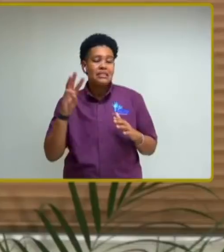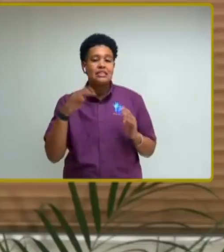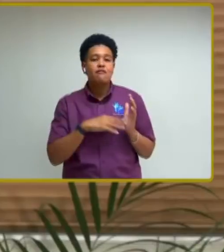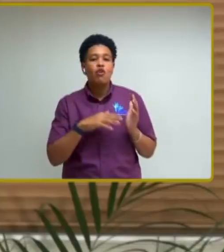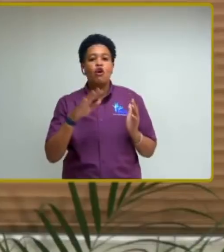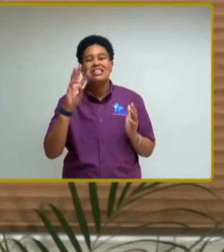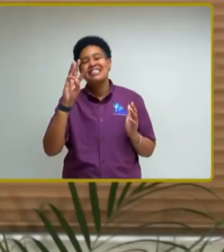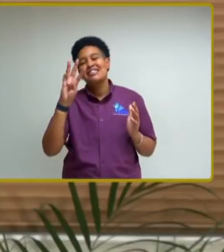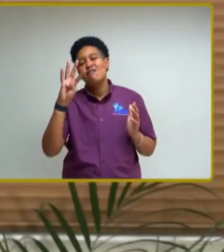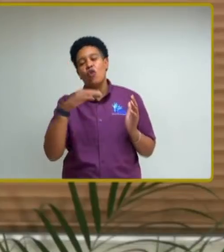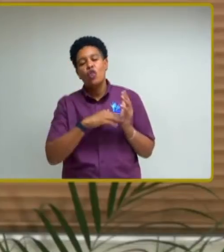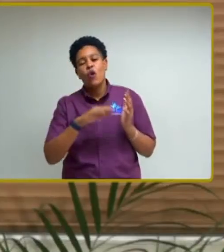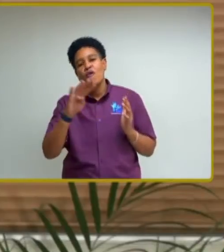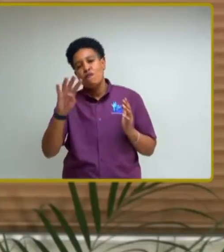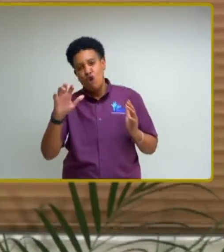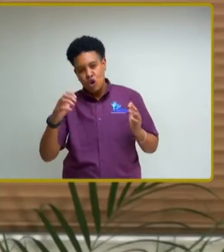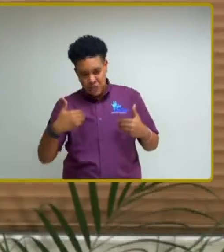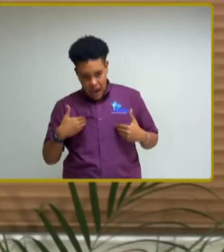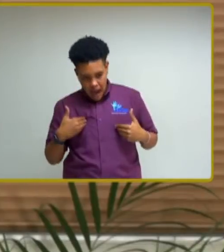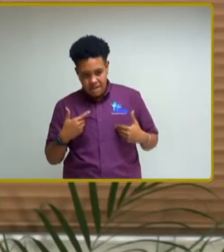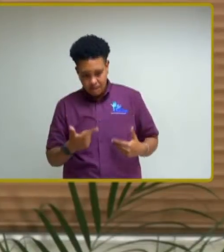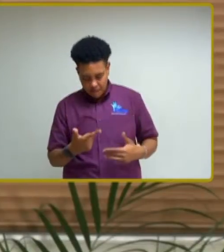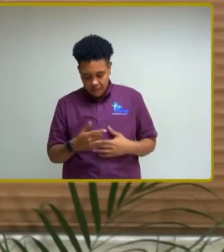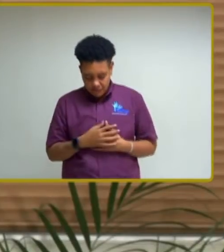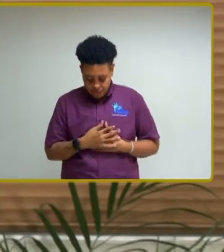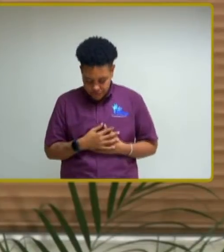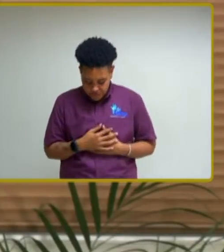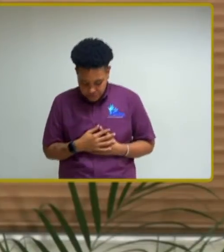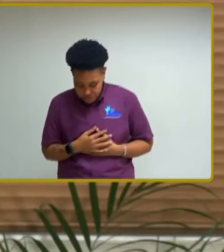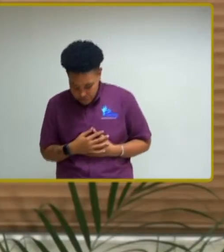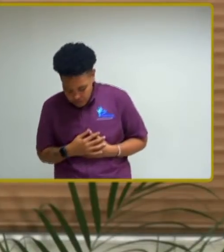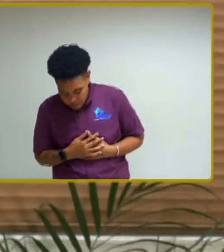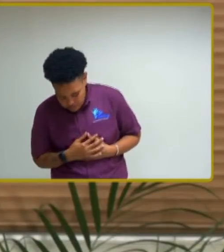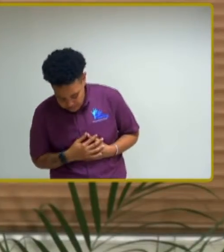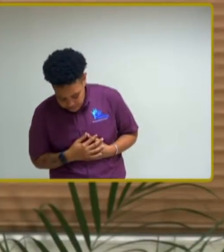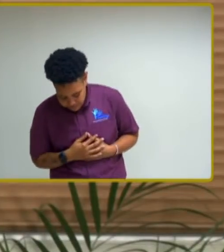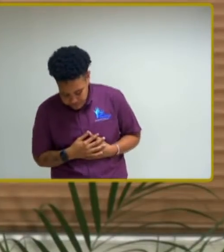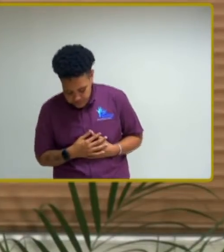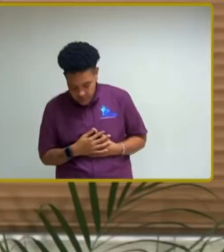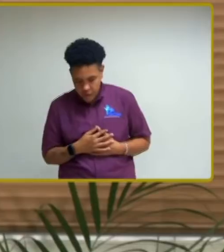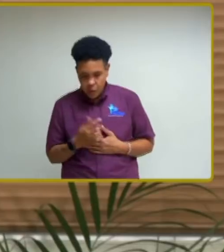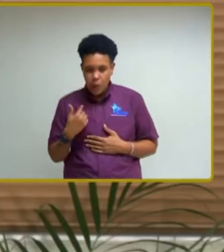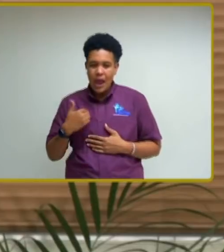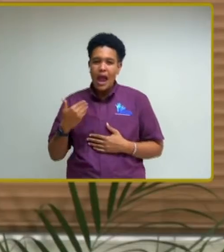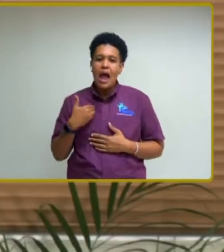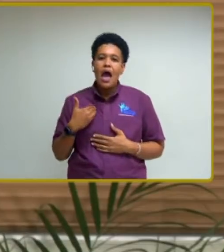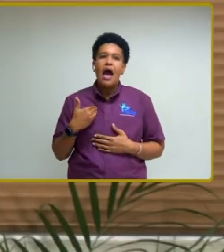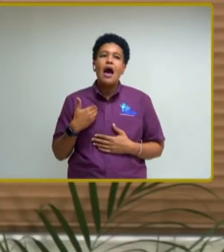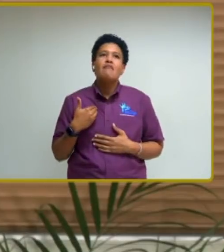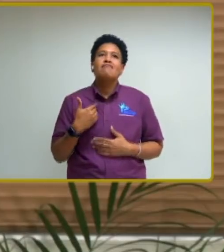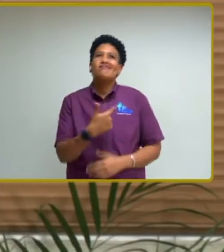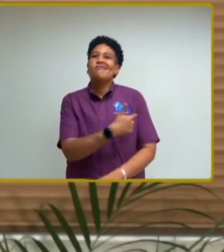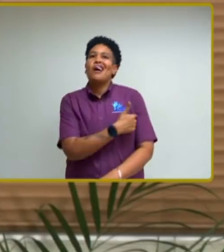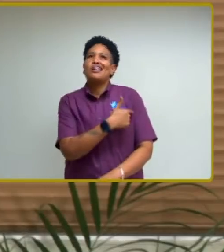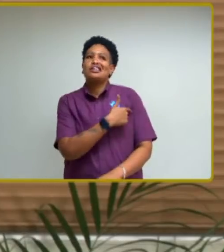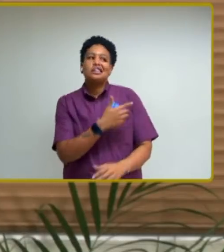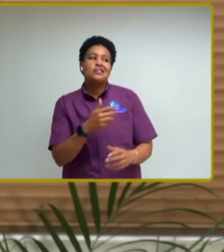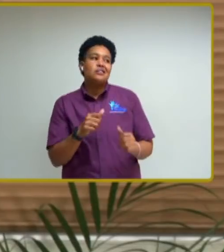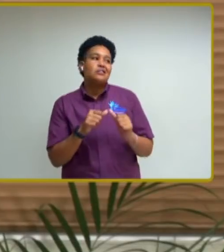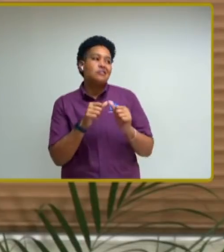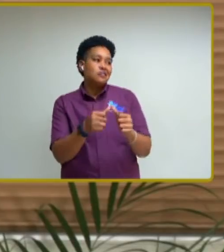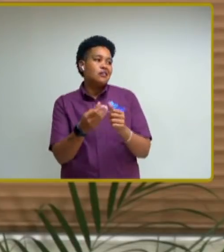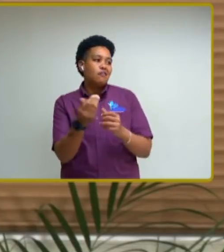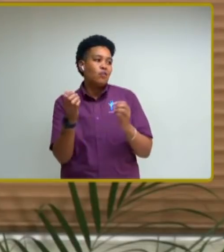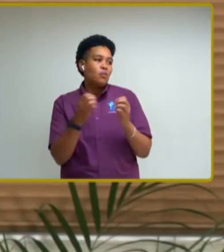64,400. And so we do have stocks to last us a few more